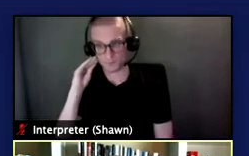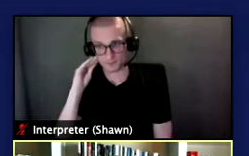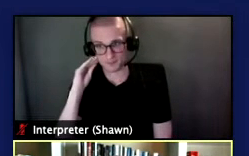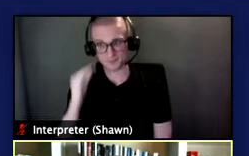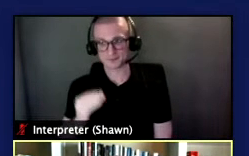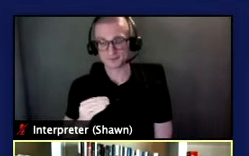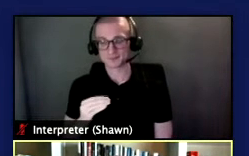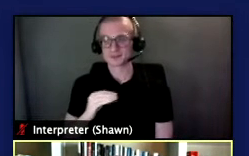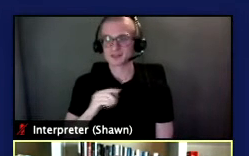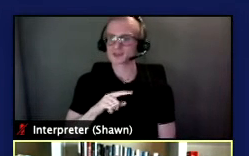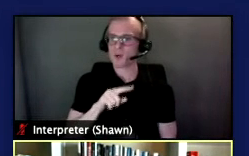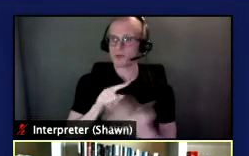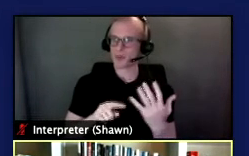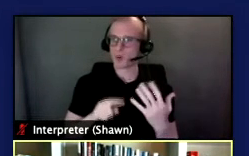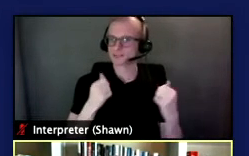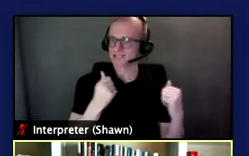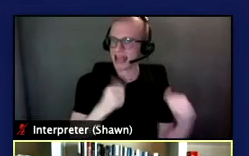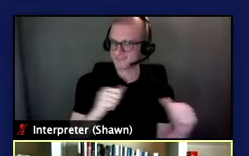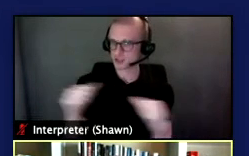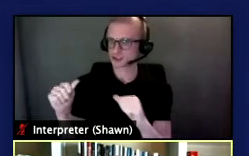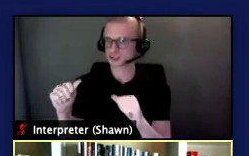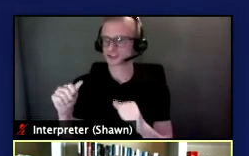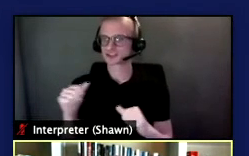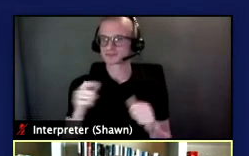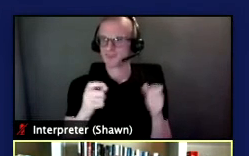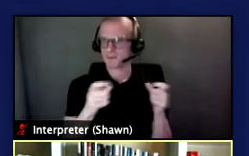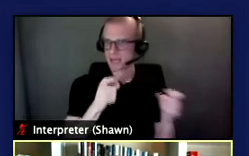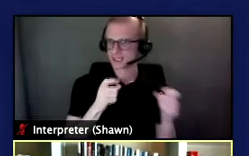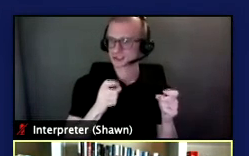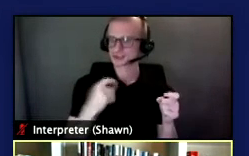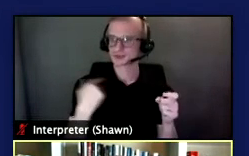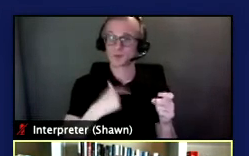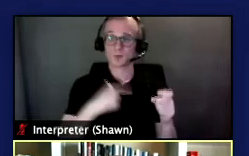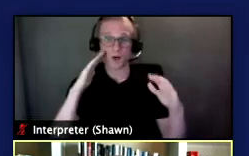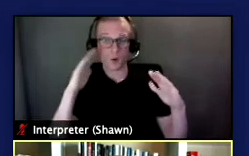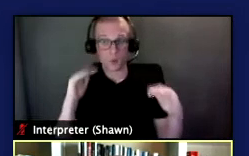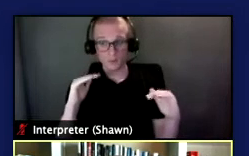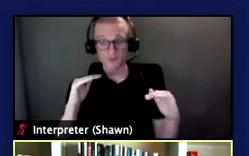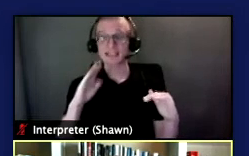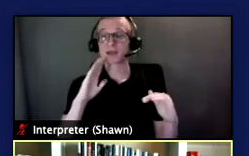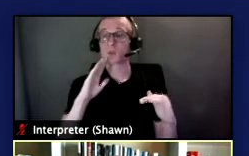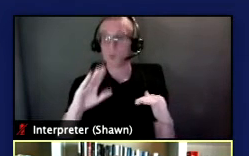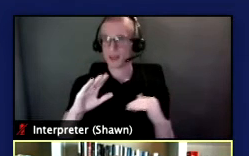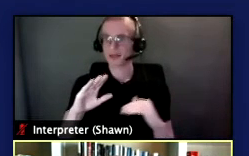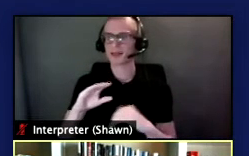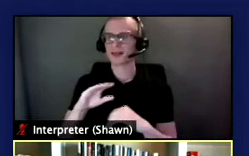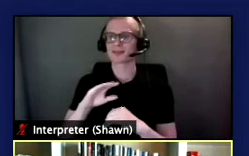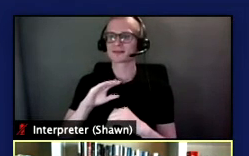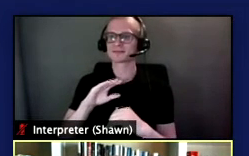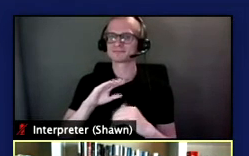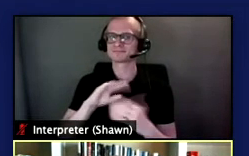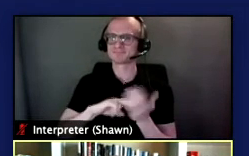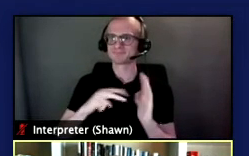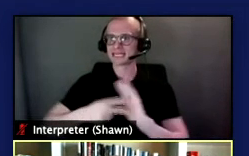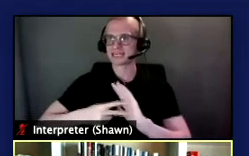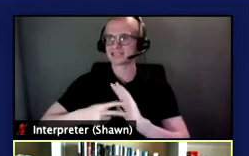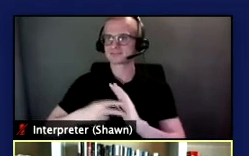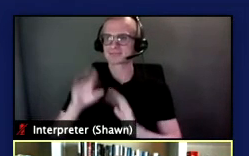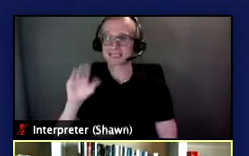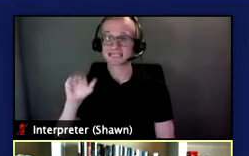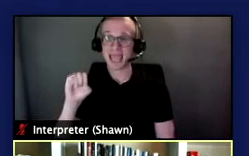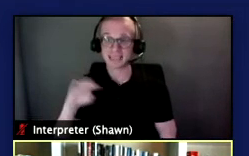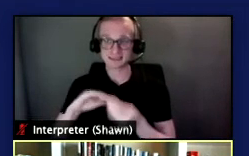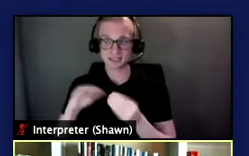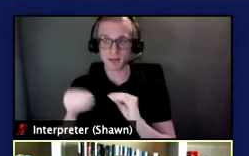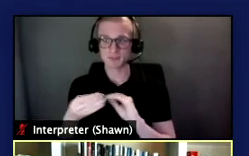mitigating efforts, we're hopeful will start to translate into a slowing of case numbers